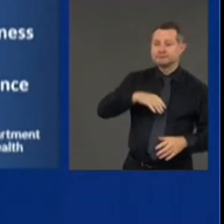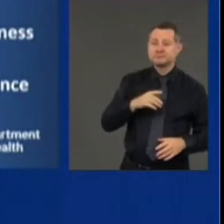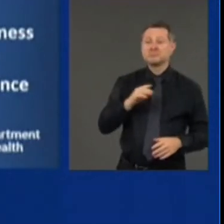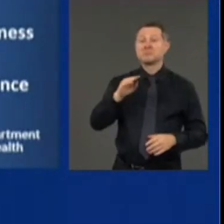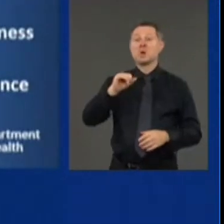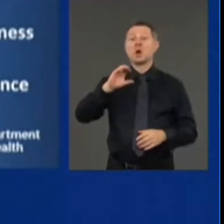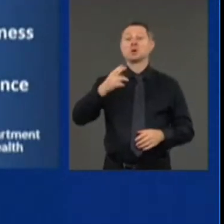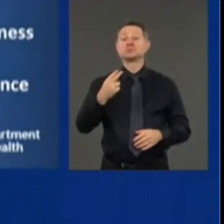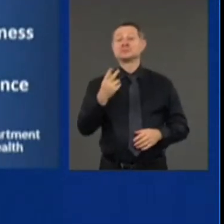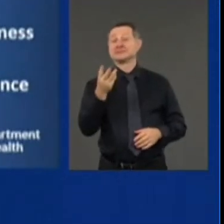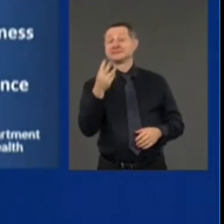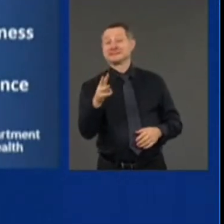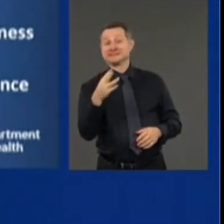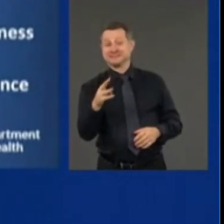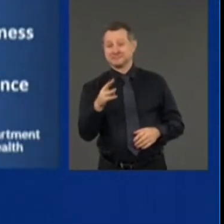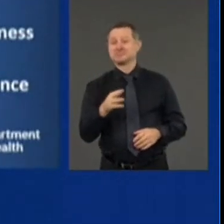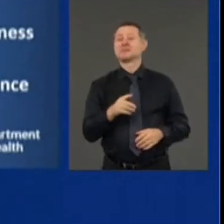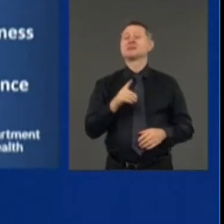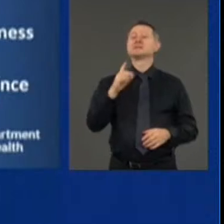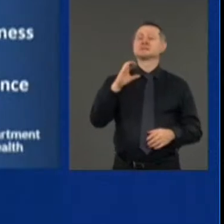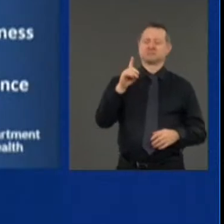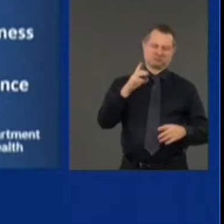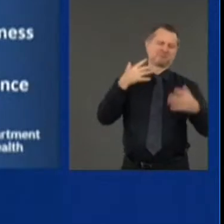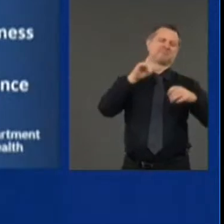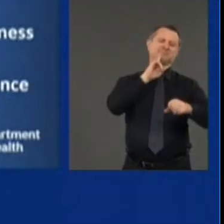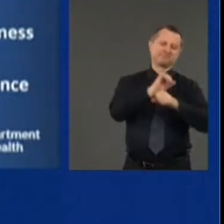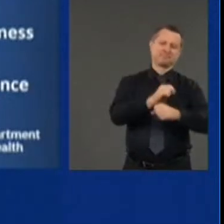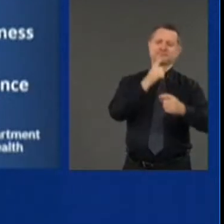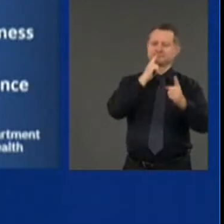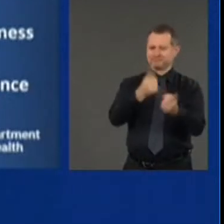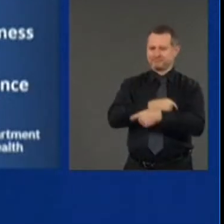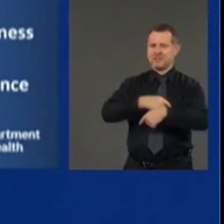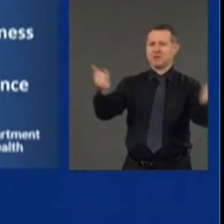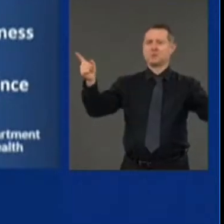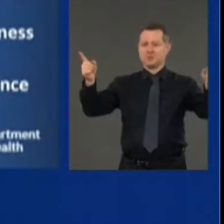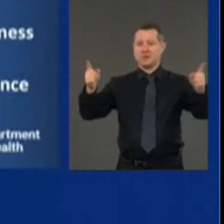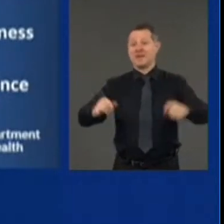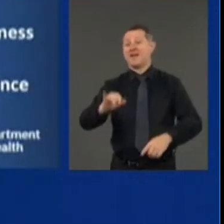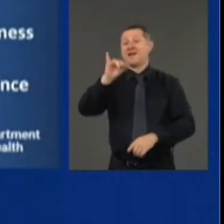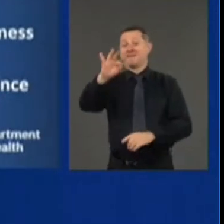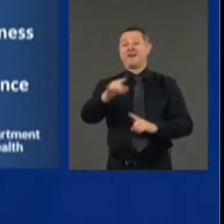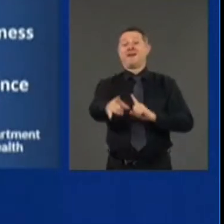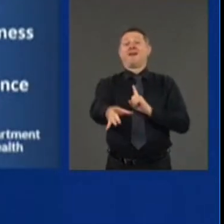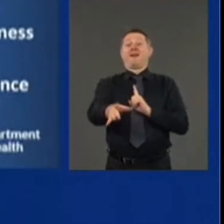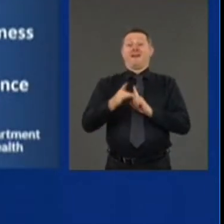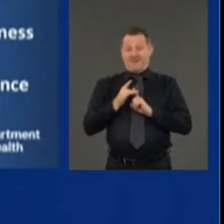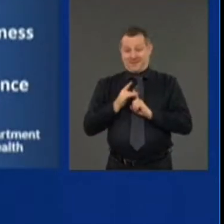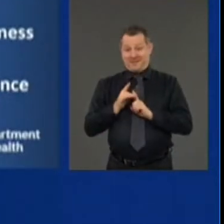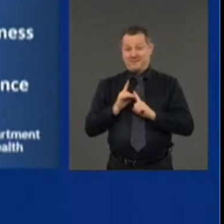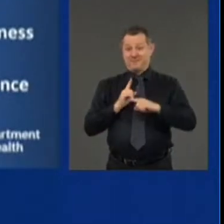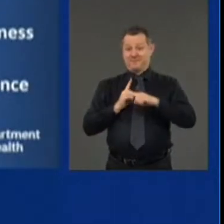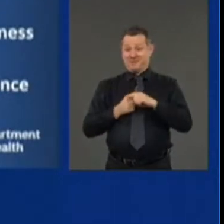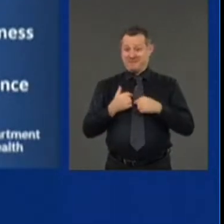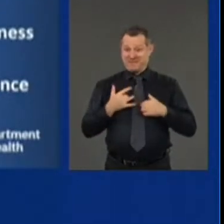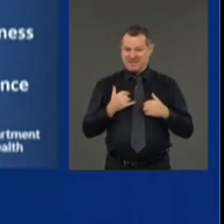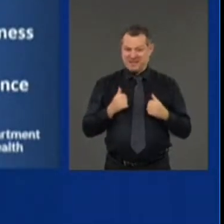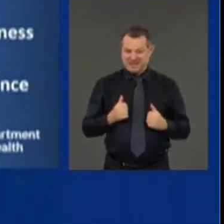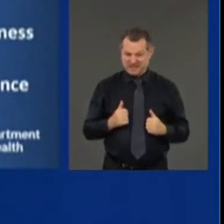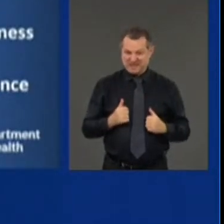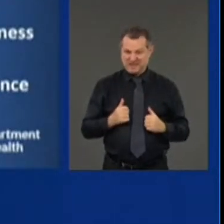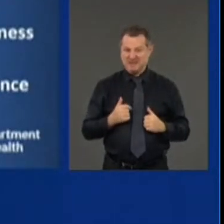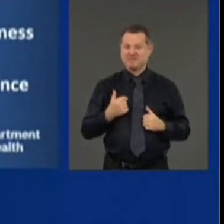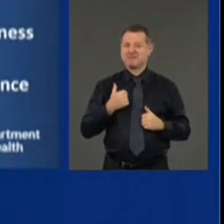symptomatic healthcare workers could return to work 3 days after symptoms had resolved and 1 week from initial